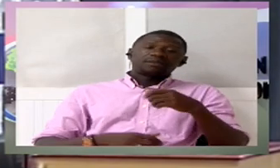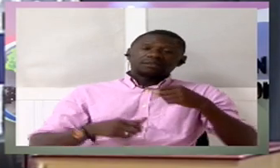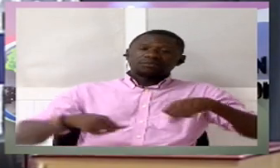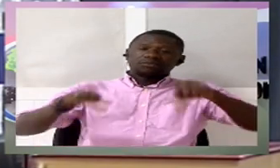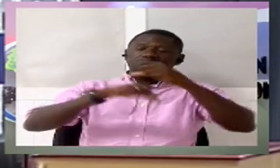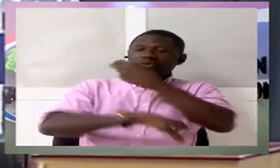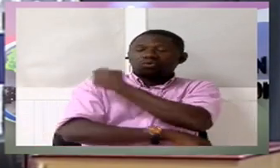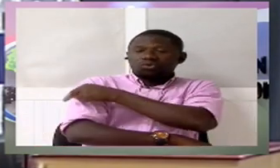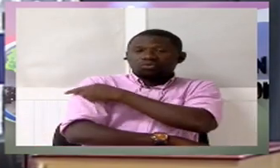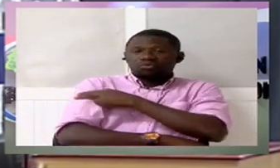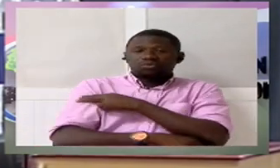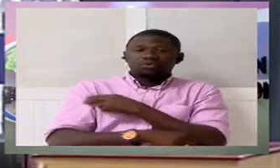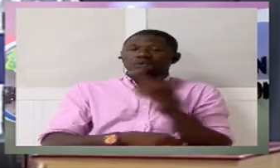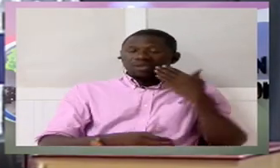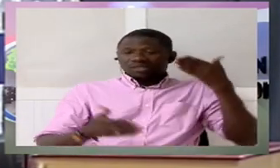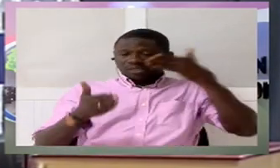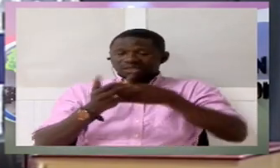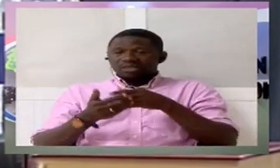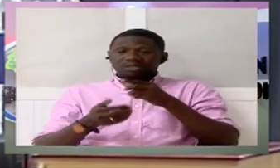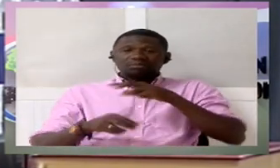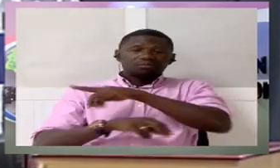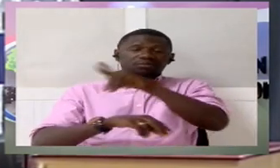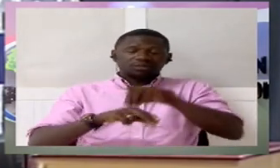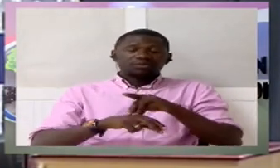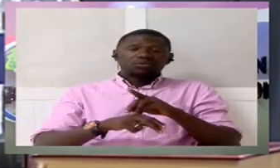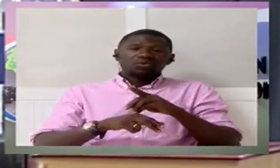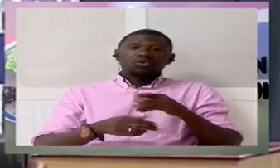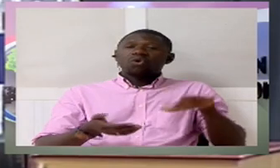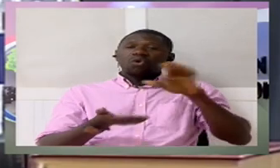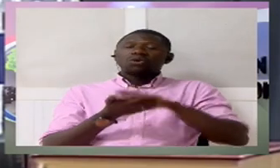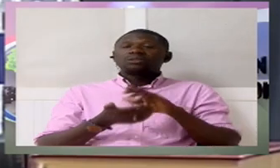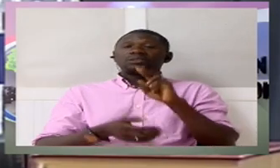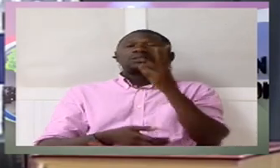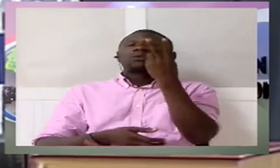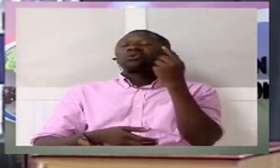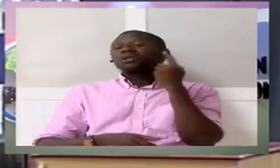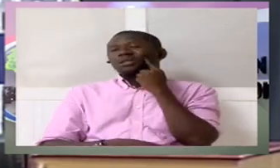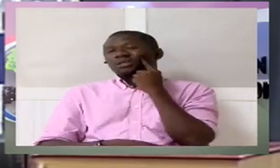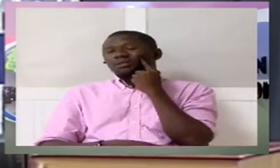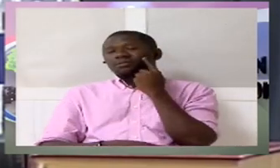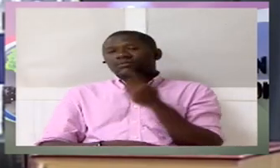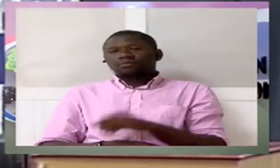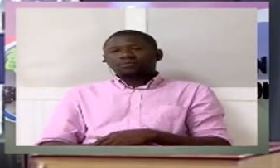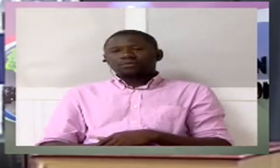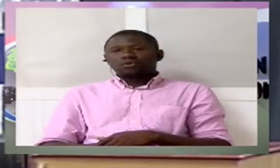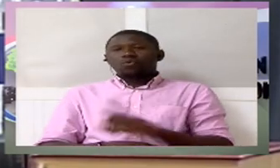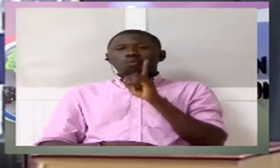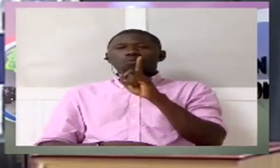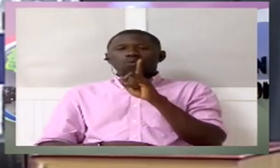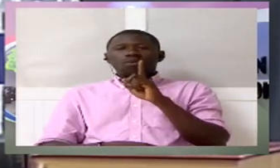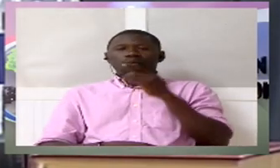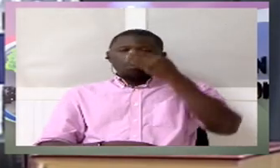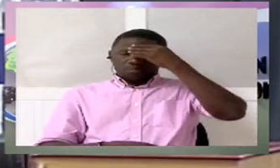this Hariala ward, tilikirin one day, on the second day, a kambani killing nata aninsukuto.